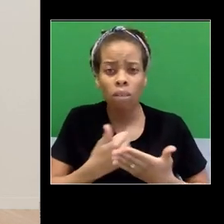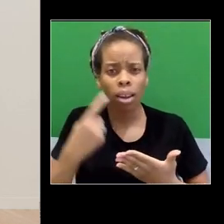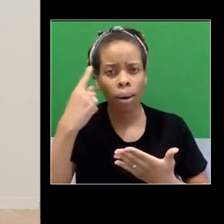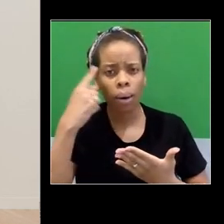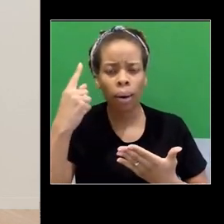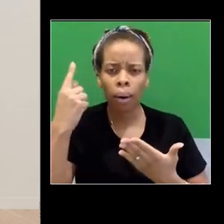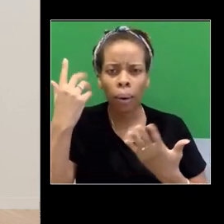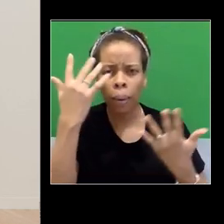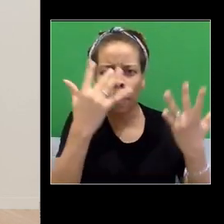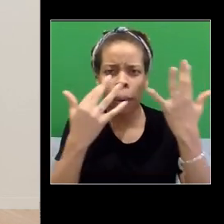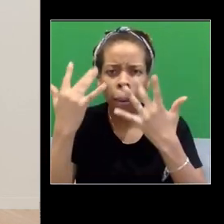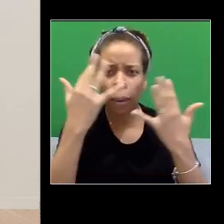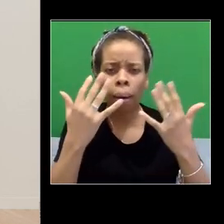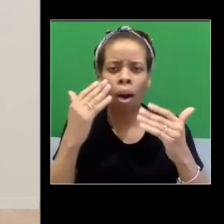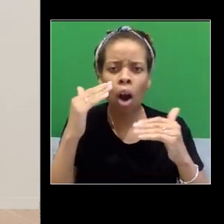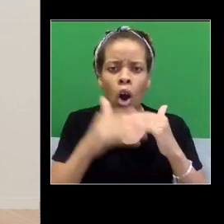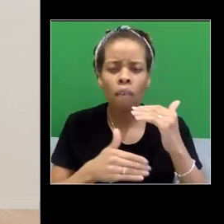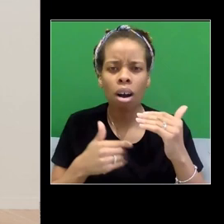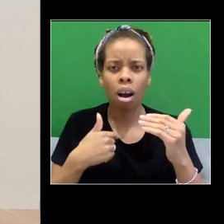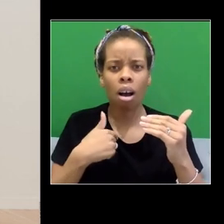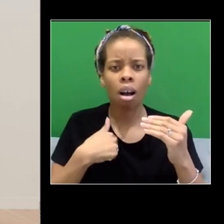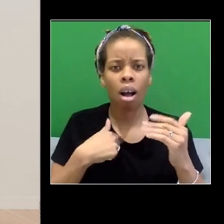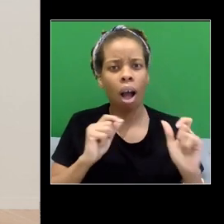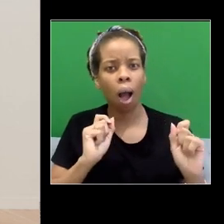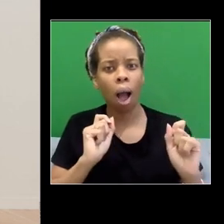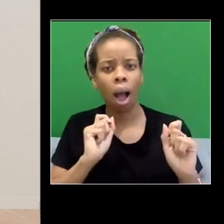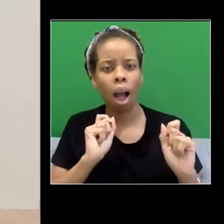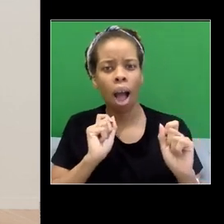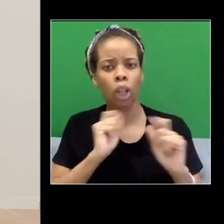I suppose, slightly off-kilter